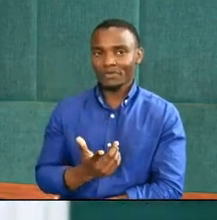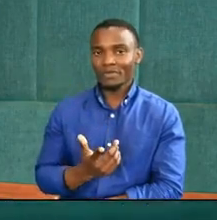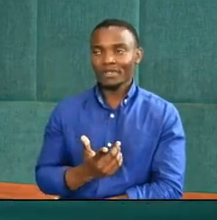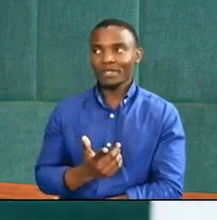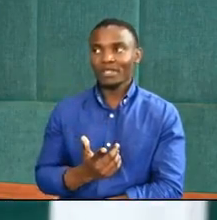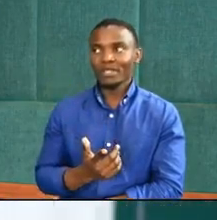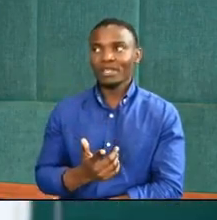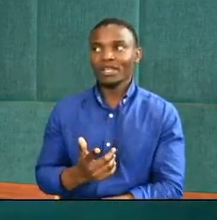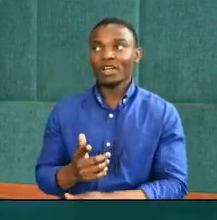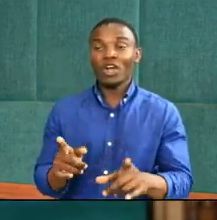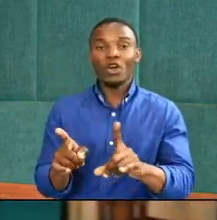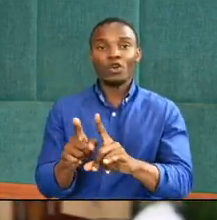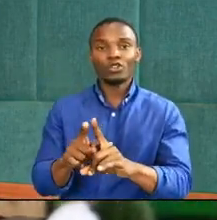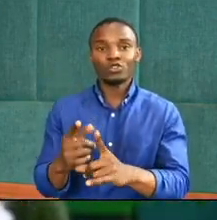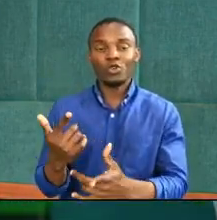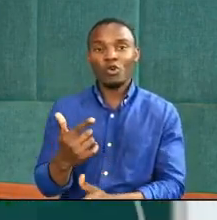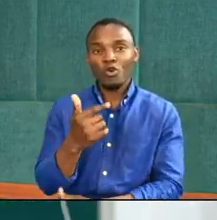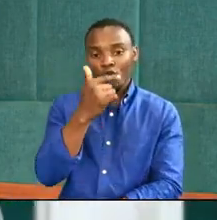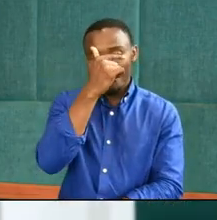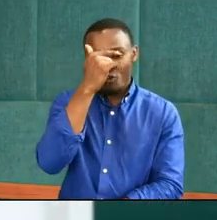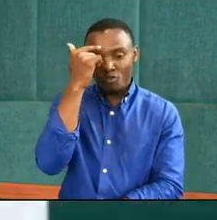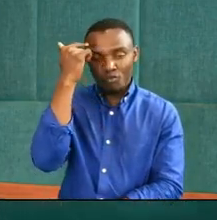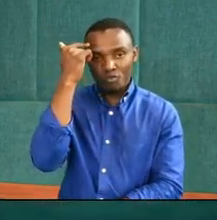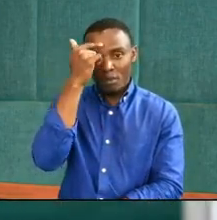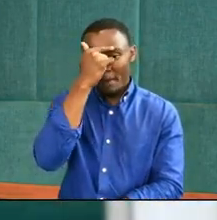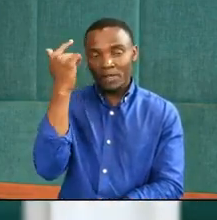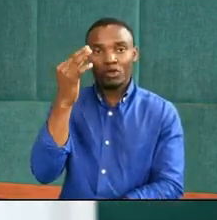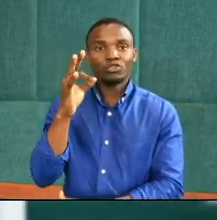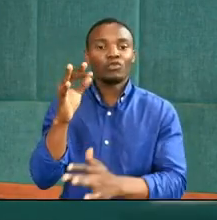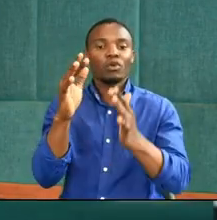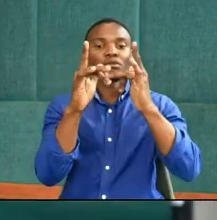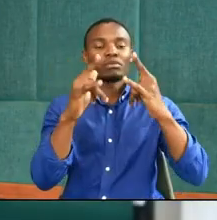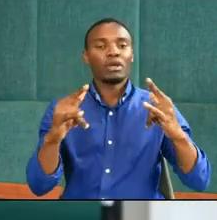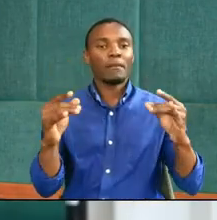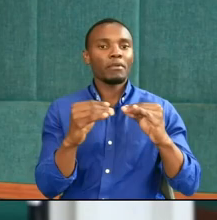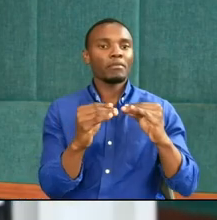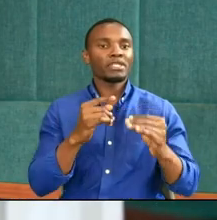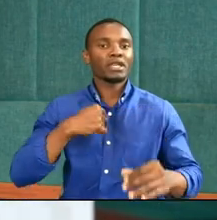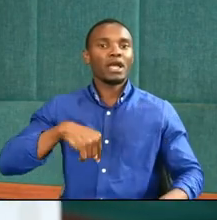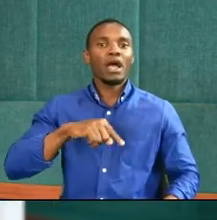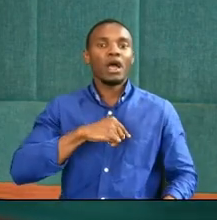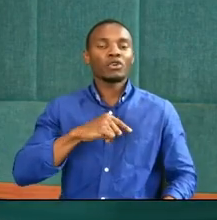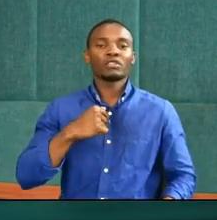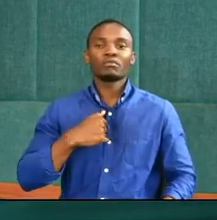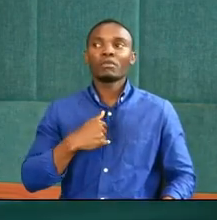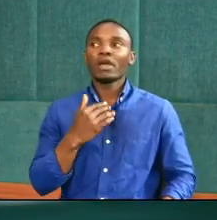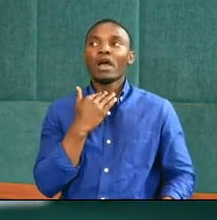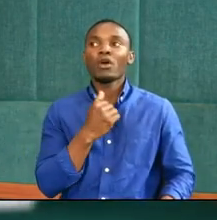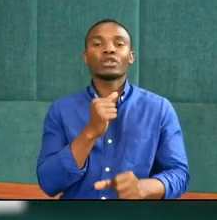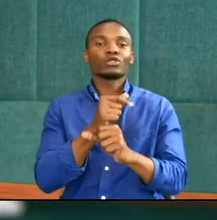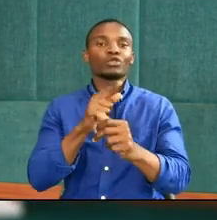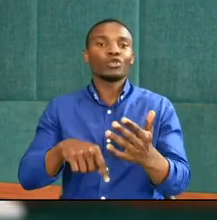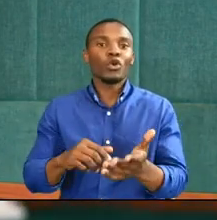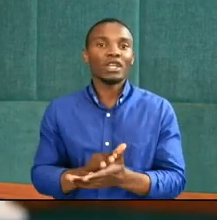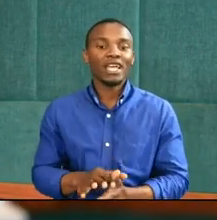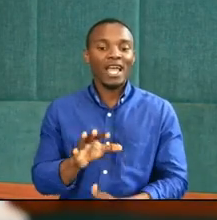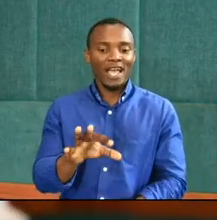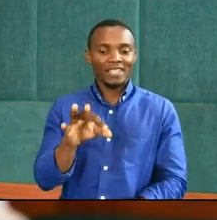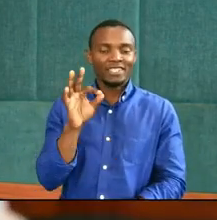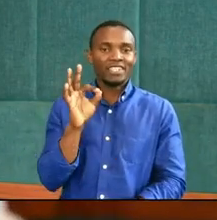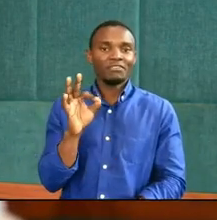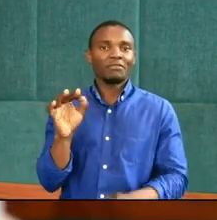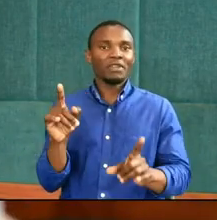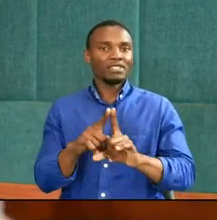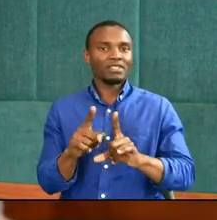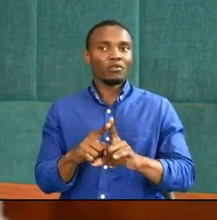And for the purpose of our camp meeting this morning, I'd like to identify it and bring it